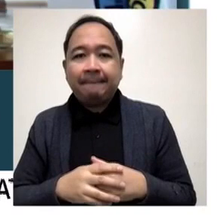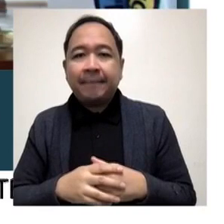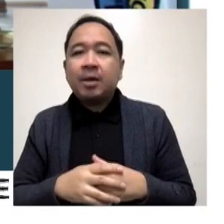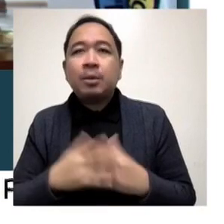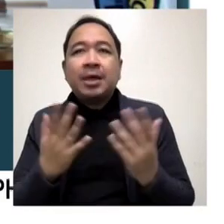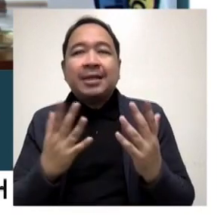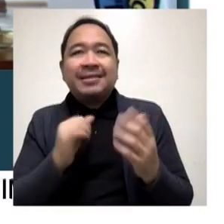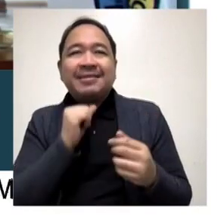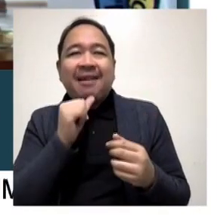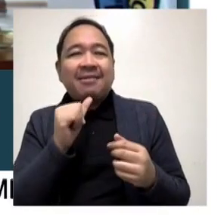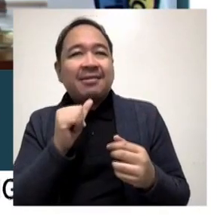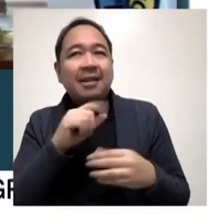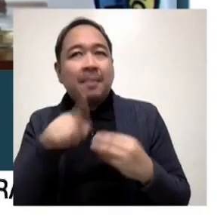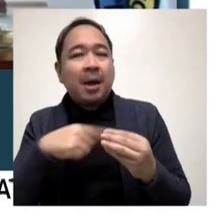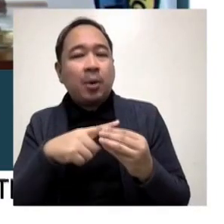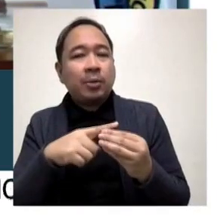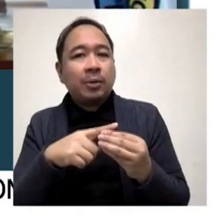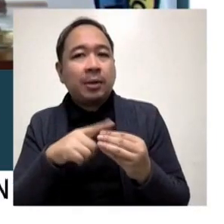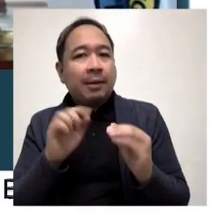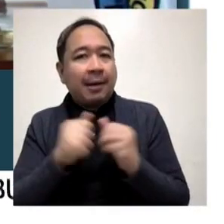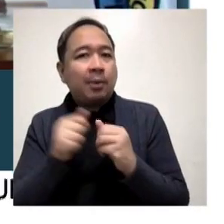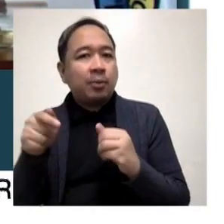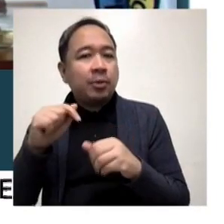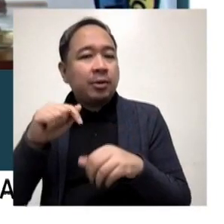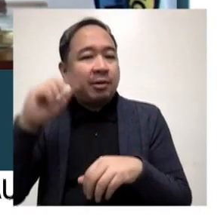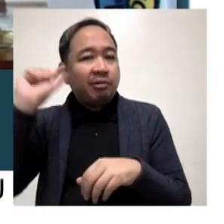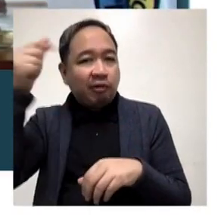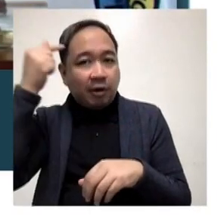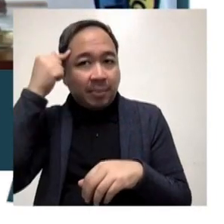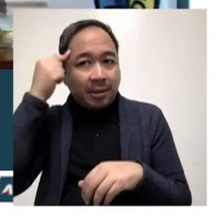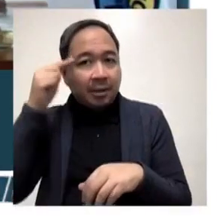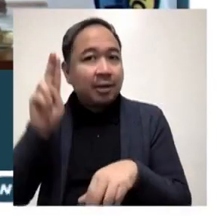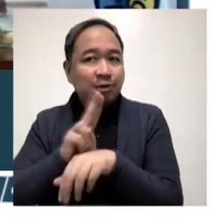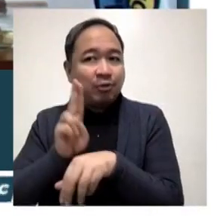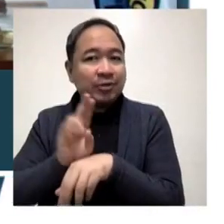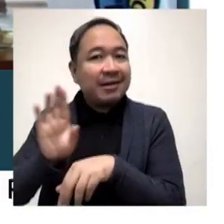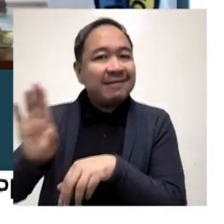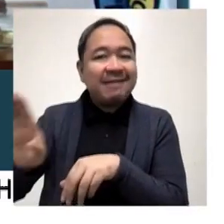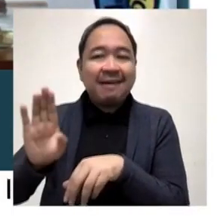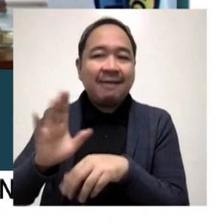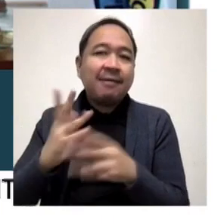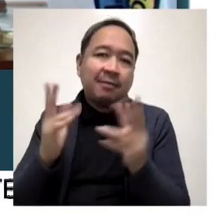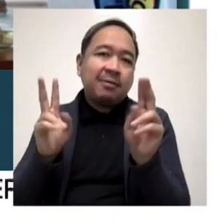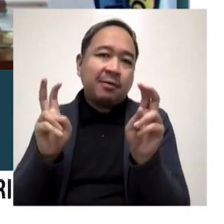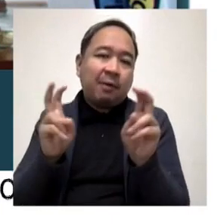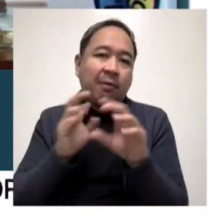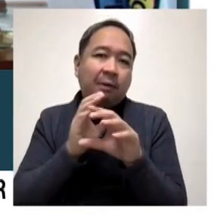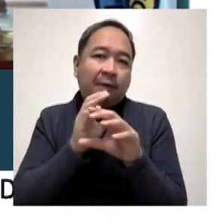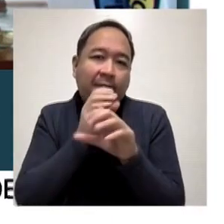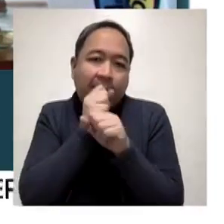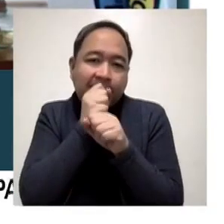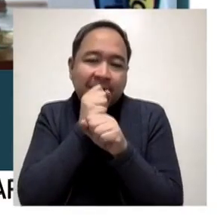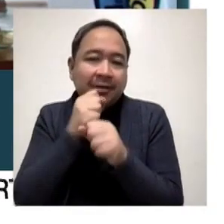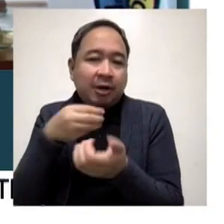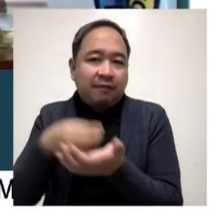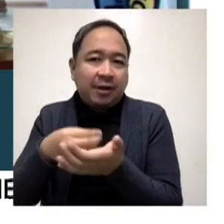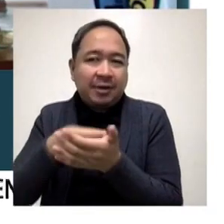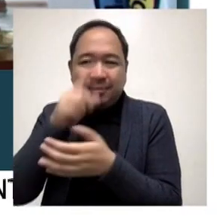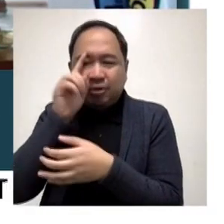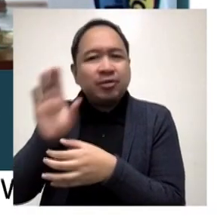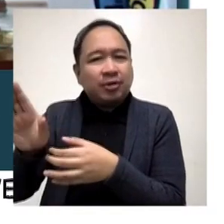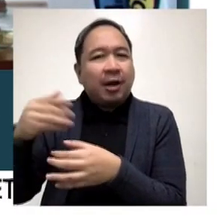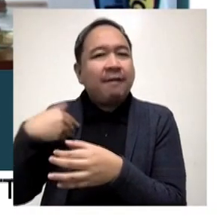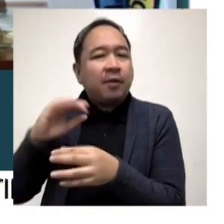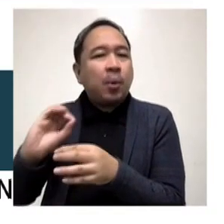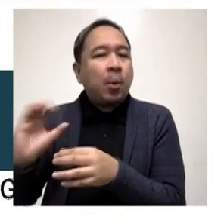national government uses its confidential funds, because they have a different dynamics. Here in the local government,